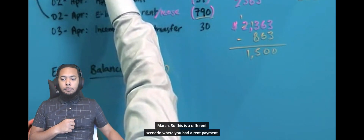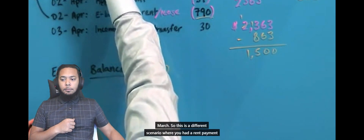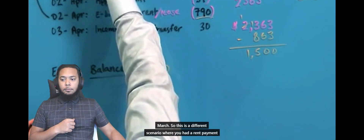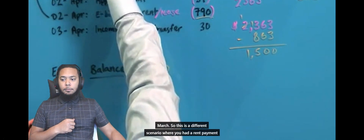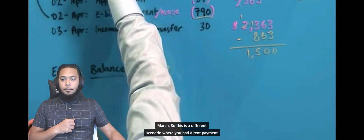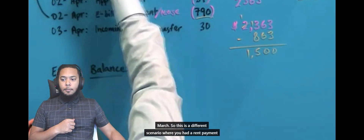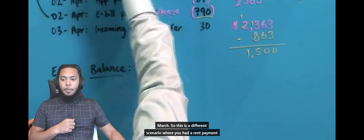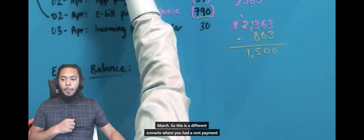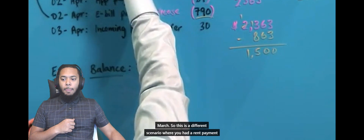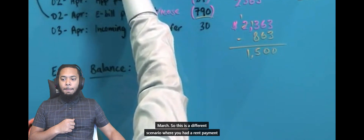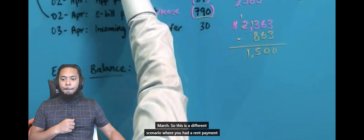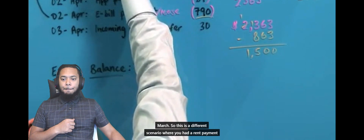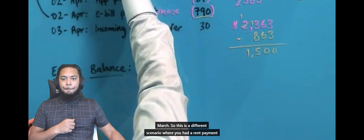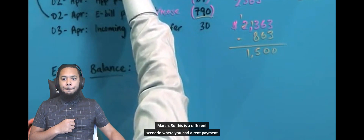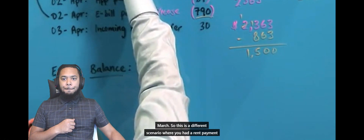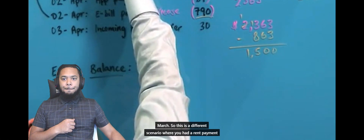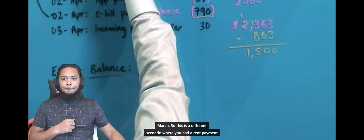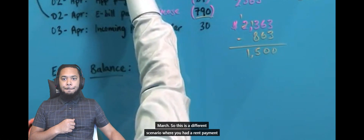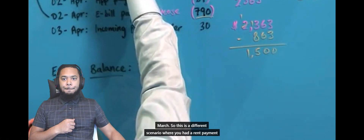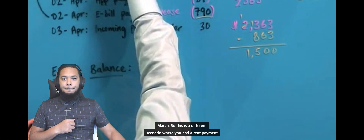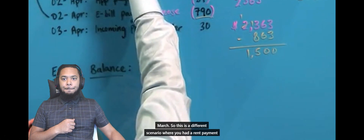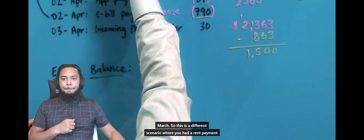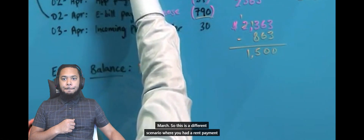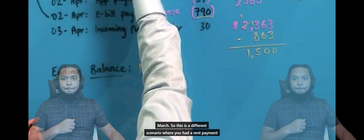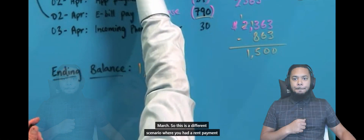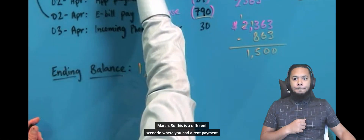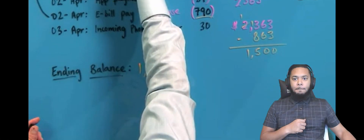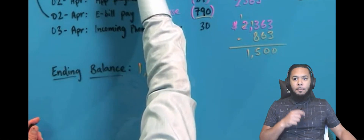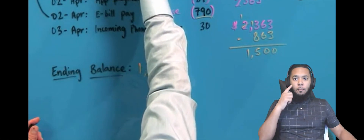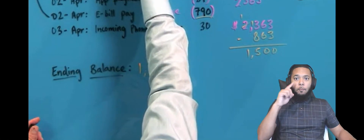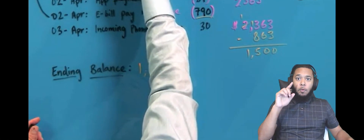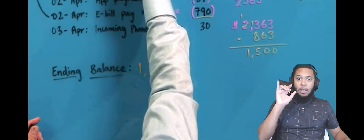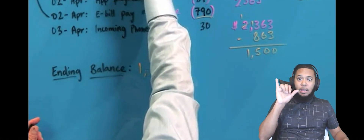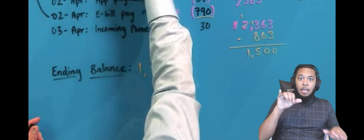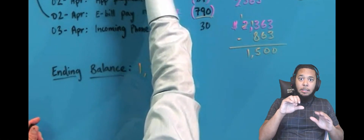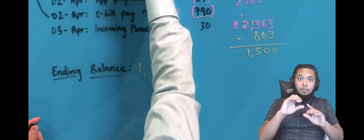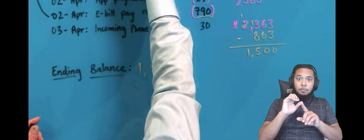So this is a different scenario where you had a rent payment